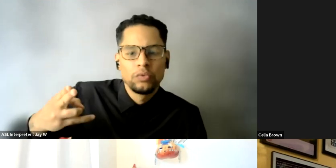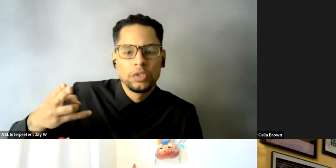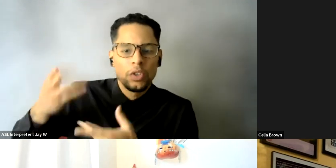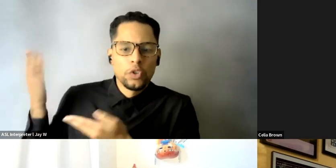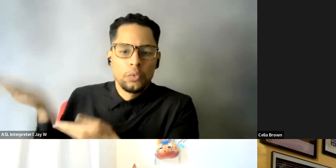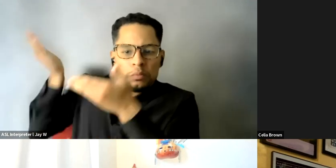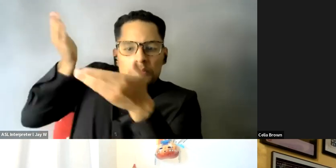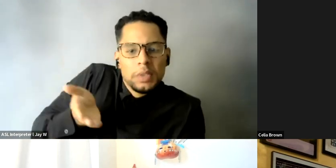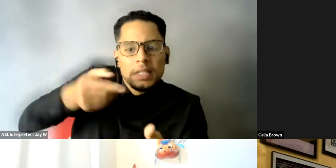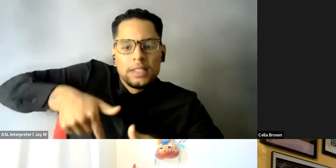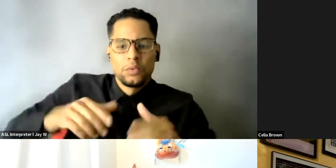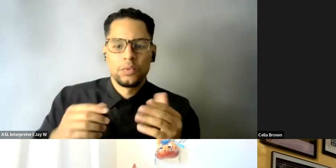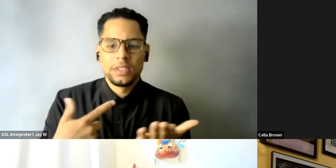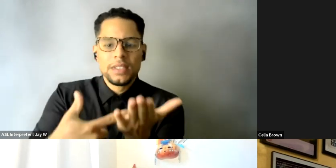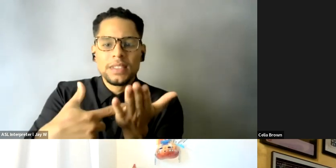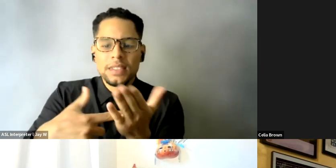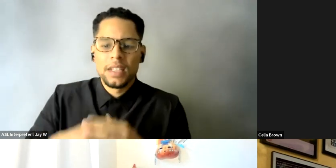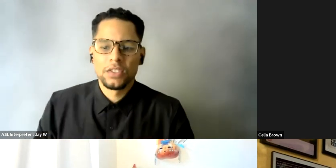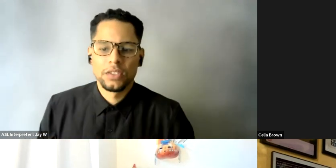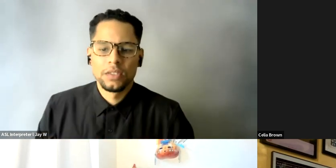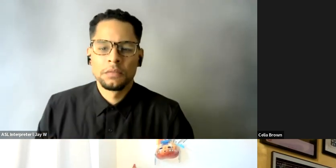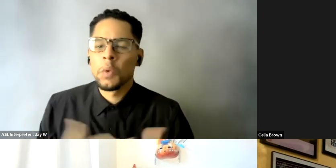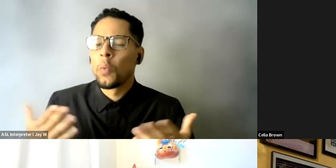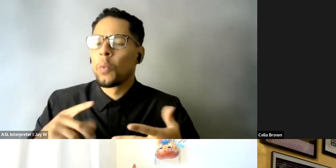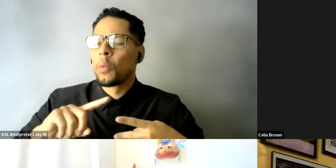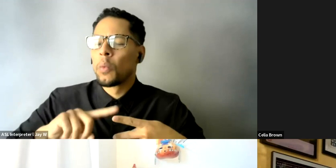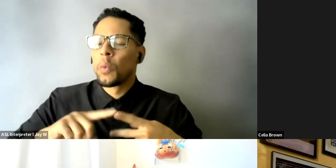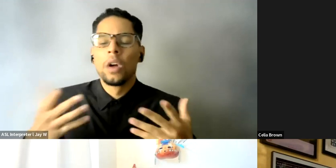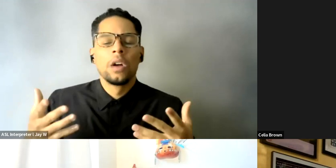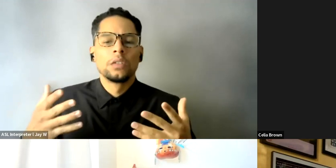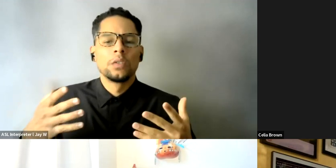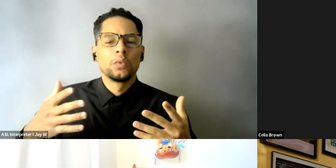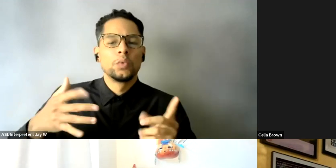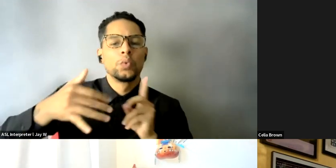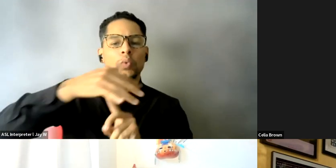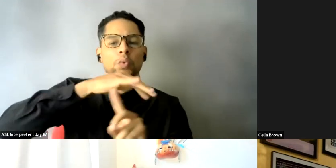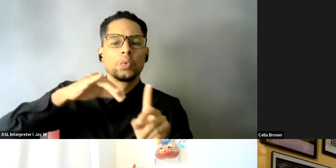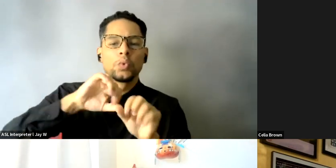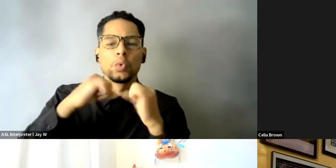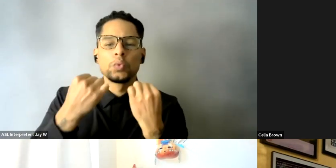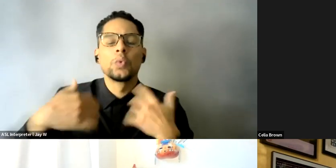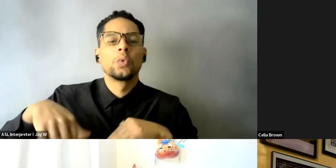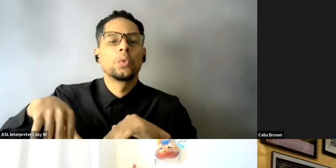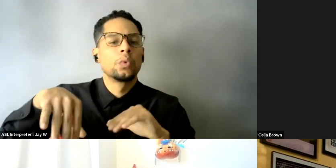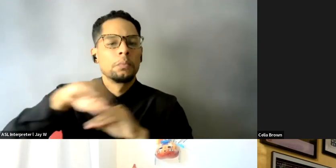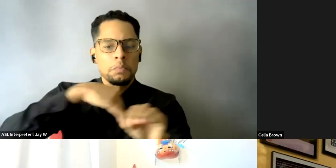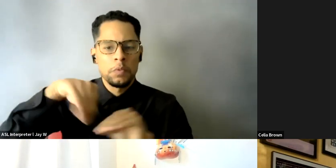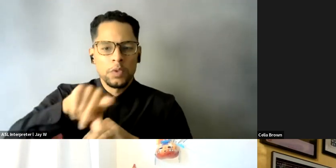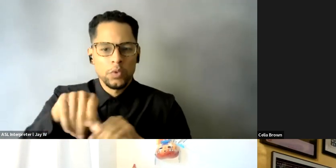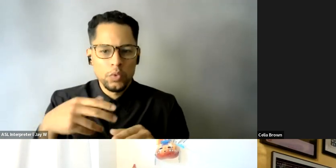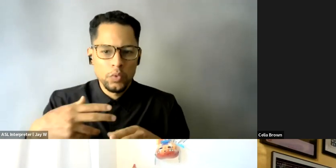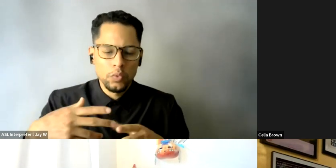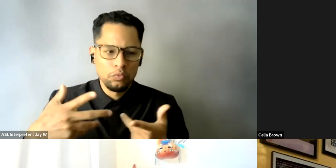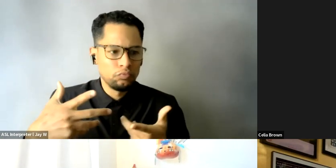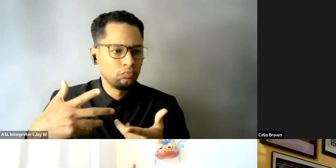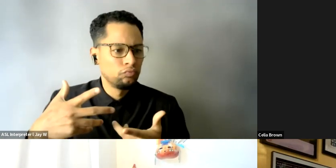this conversation? What social movements do you call home or belong to? And I'll start